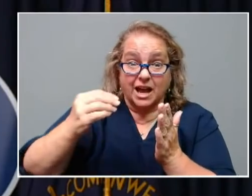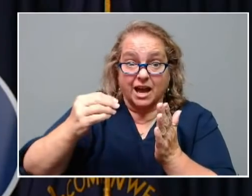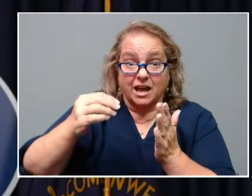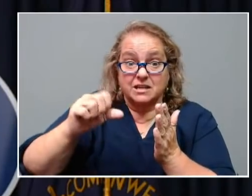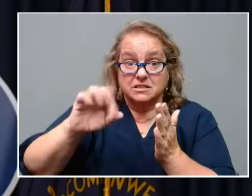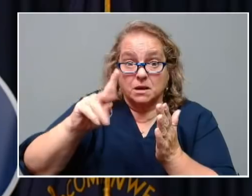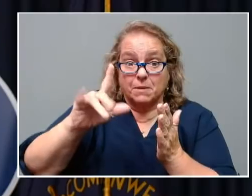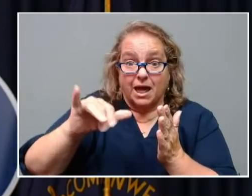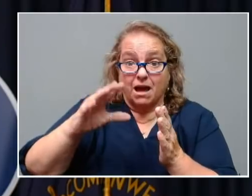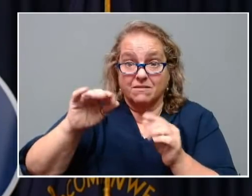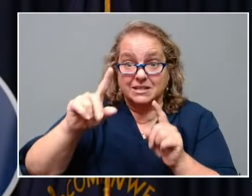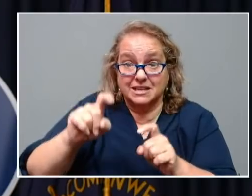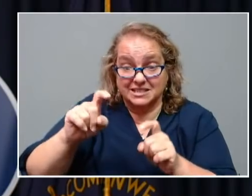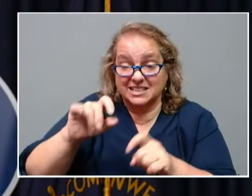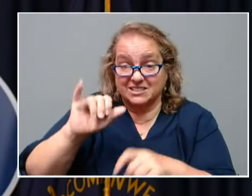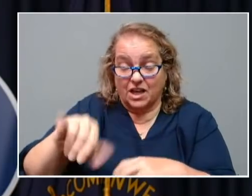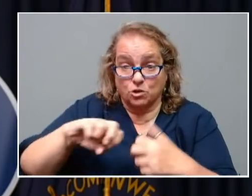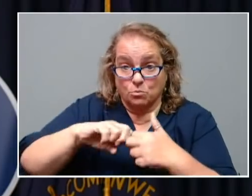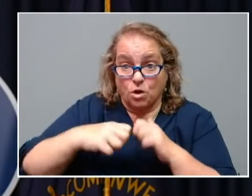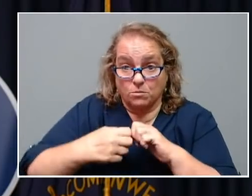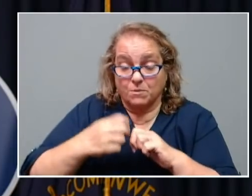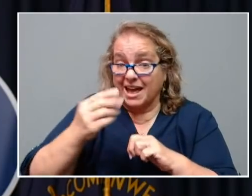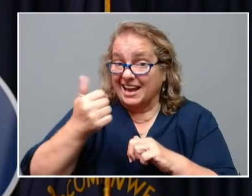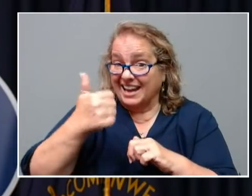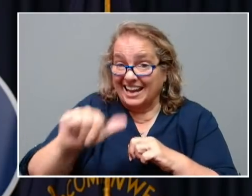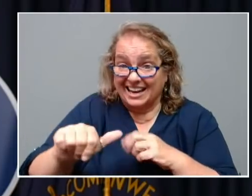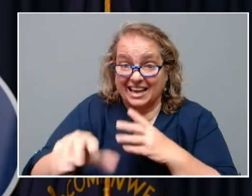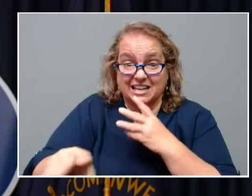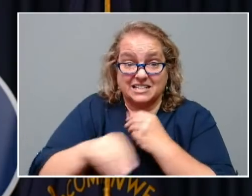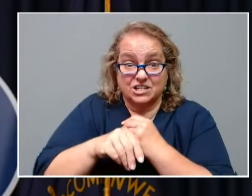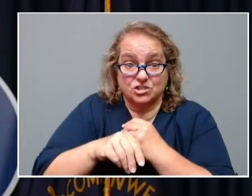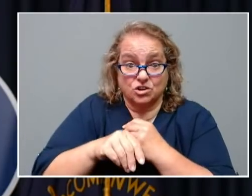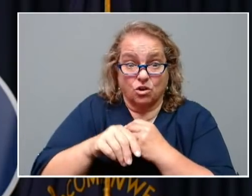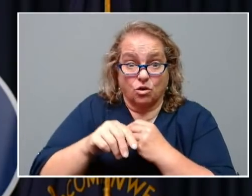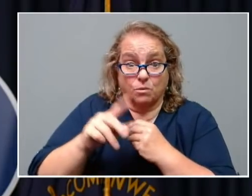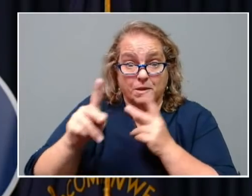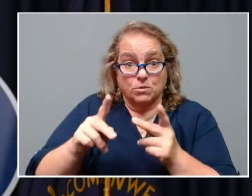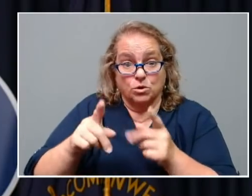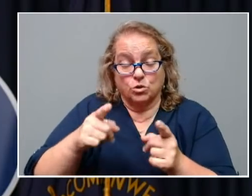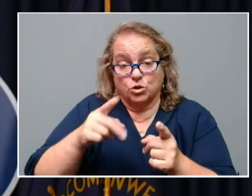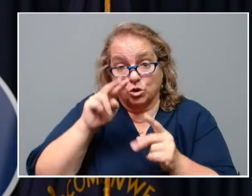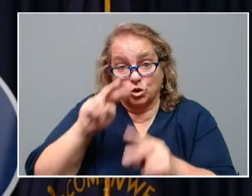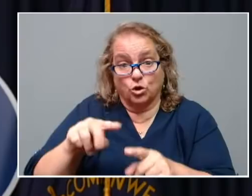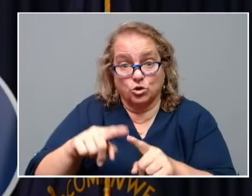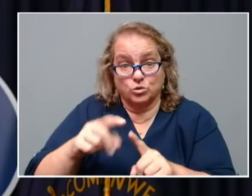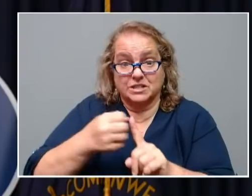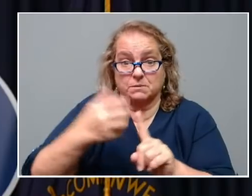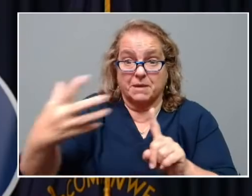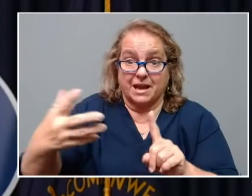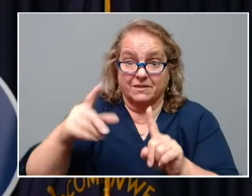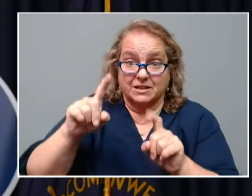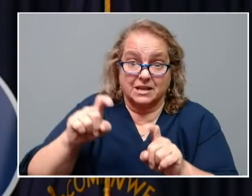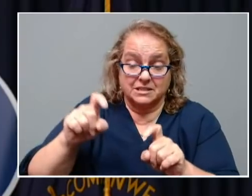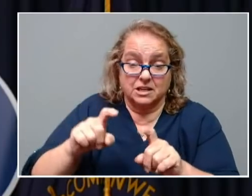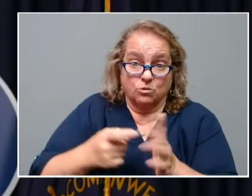any additional specific agencies where you're looking at to expand the testing requirement?